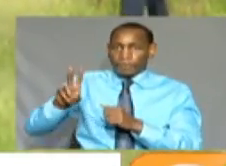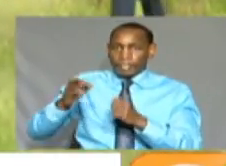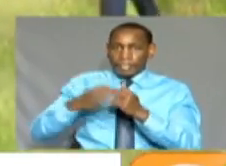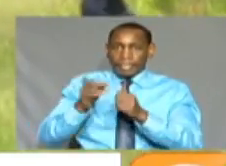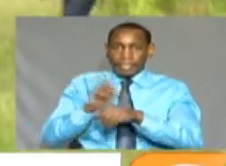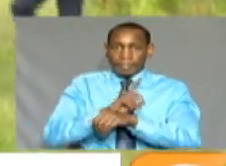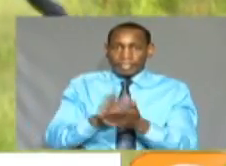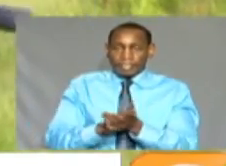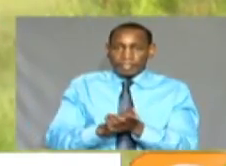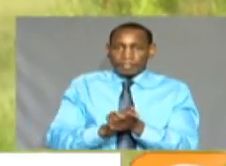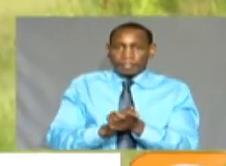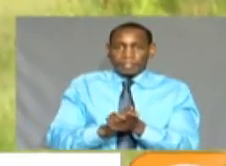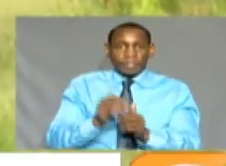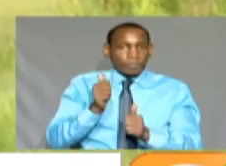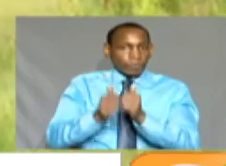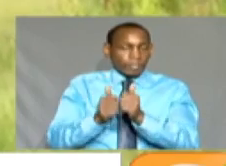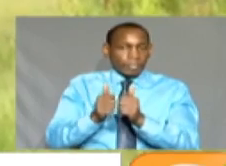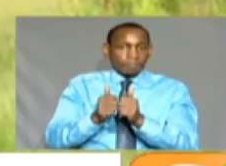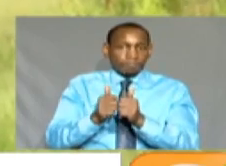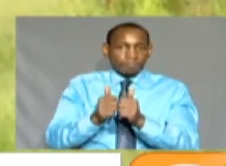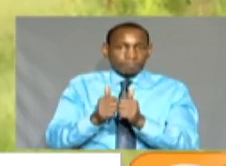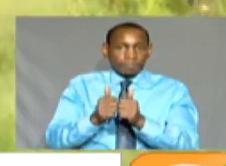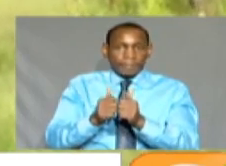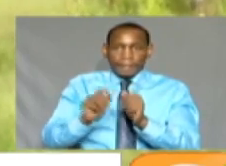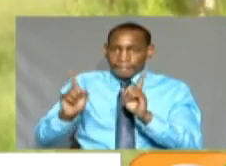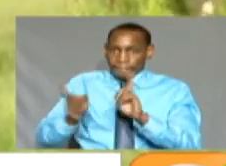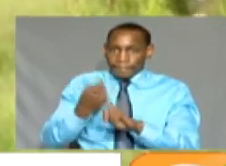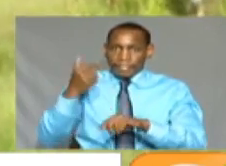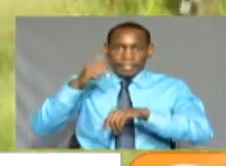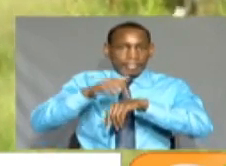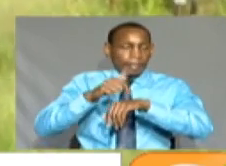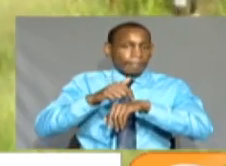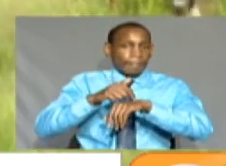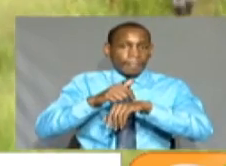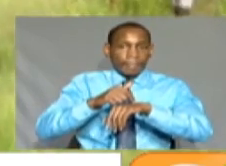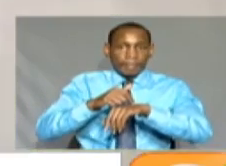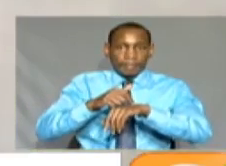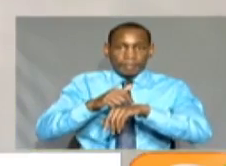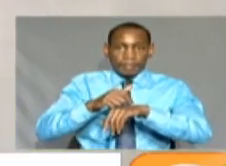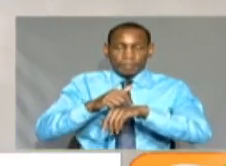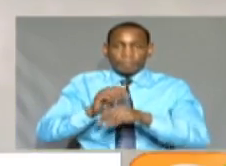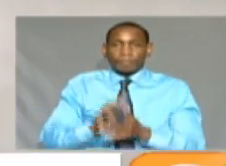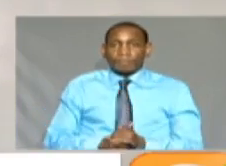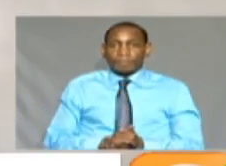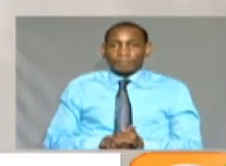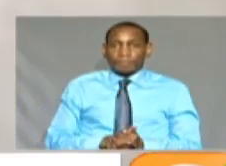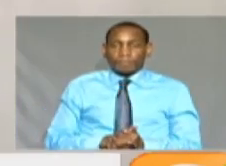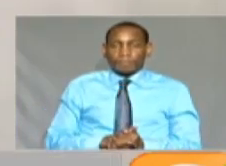55 seconds, which is my fastest time in Kabarnet town.